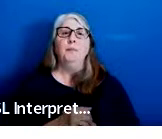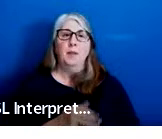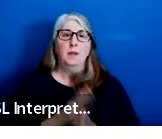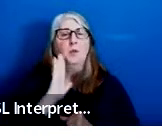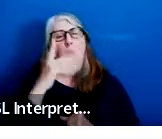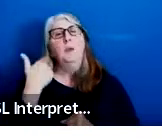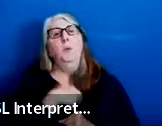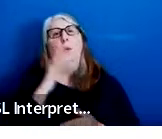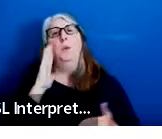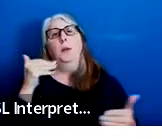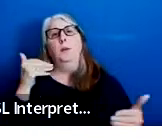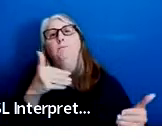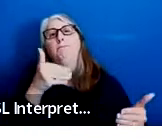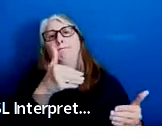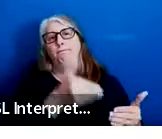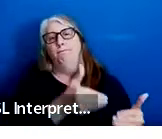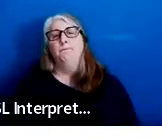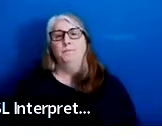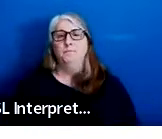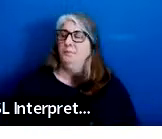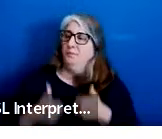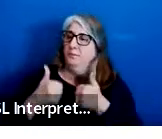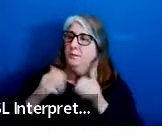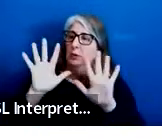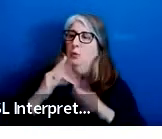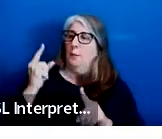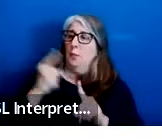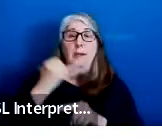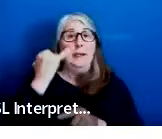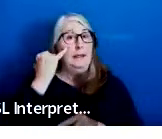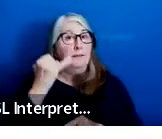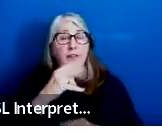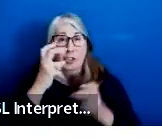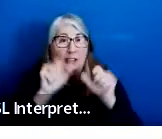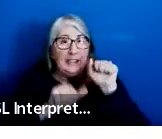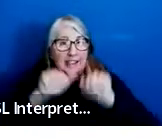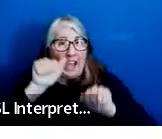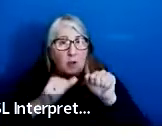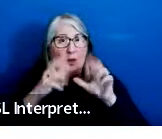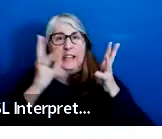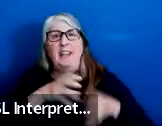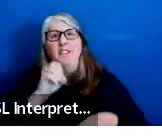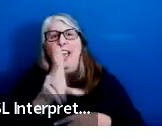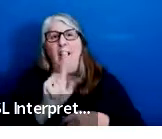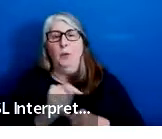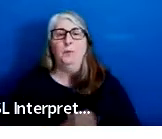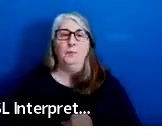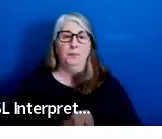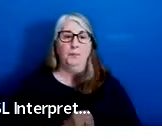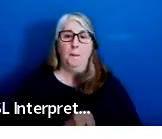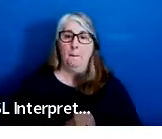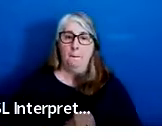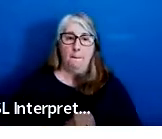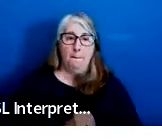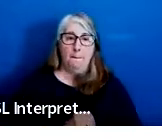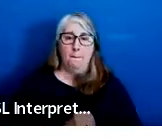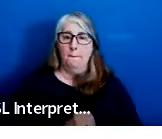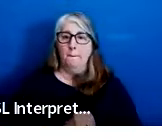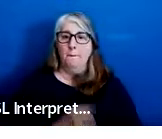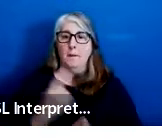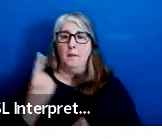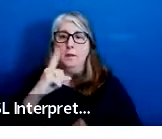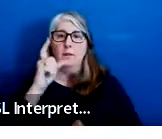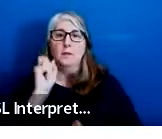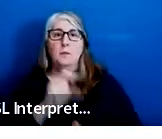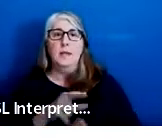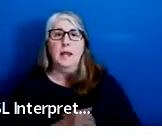there. Great point. So when in doubt, leave it out. What do you propose to store your garbage in that you